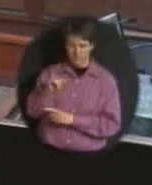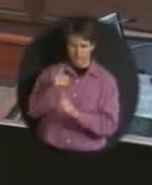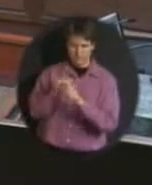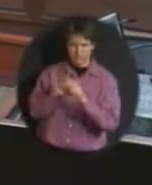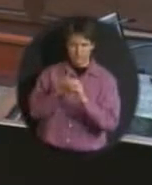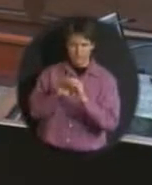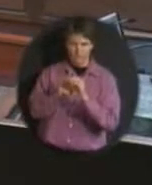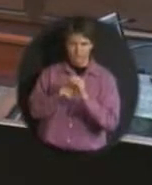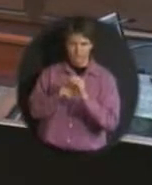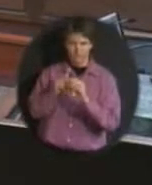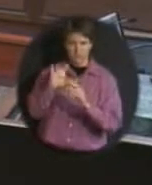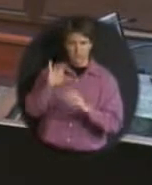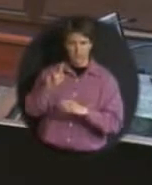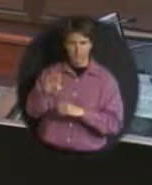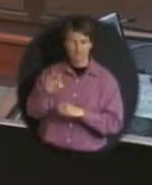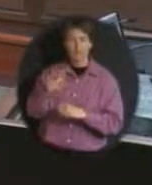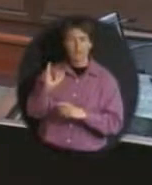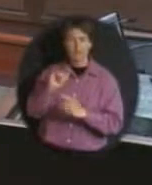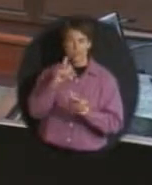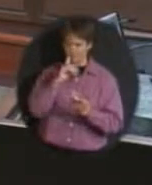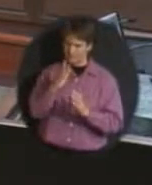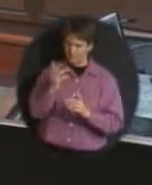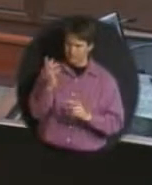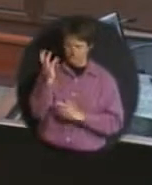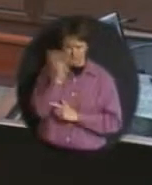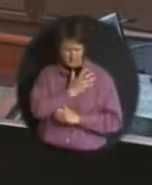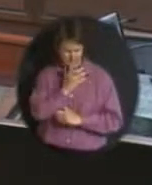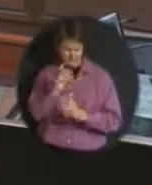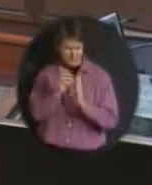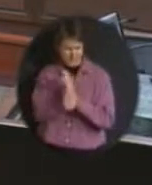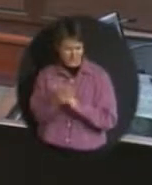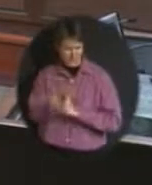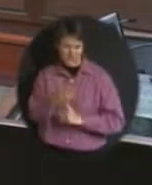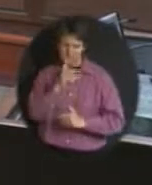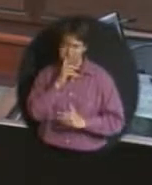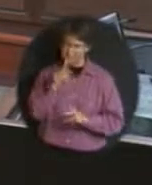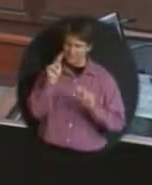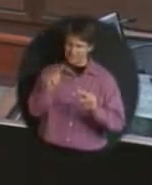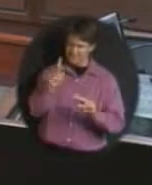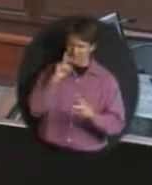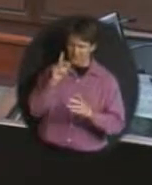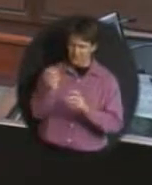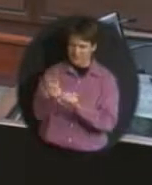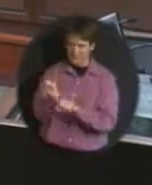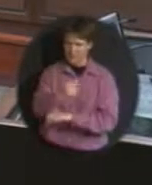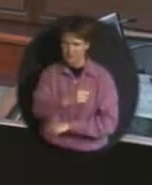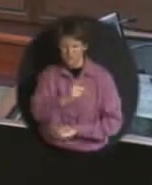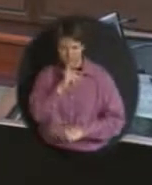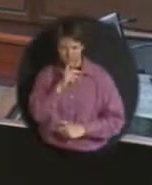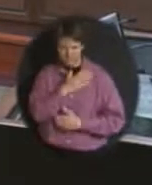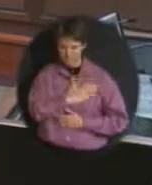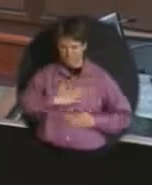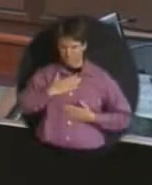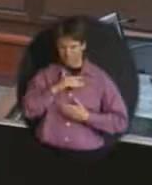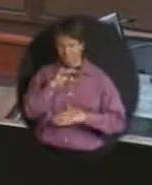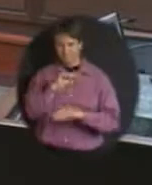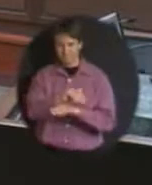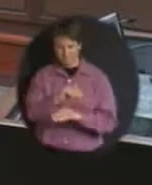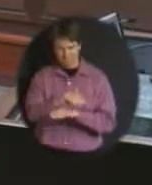so there is some amazing talent out there, so be looking for it next year because it's a wonderful night.